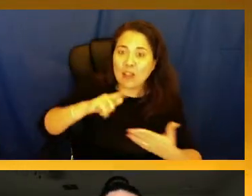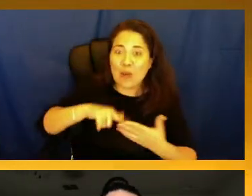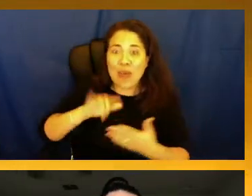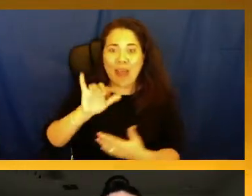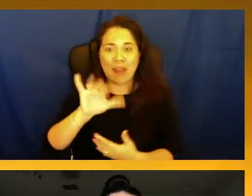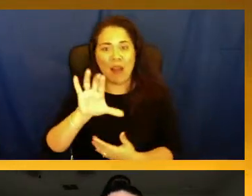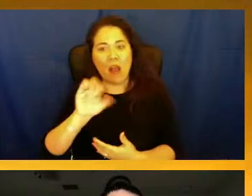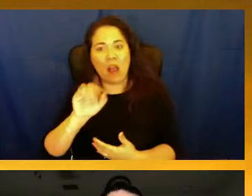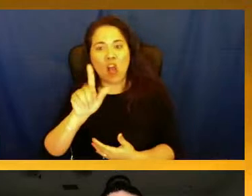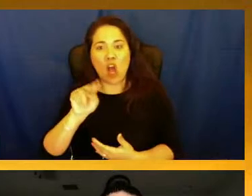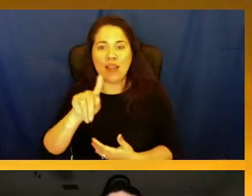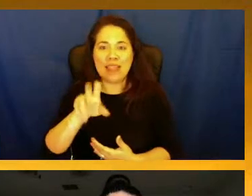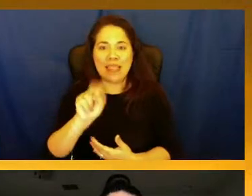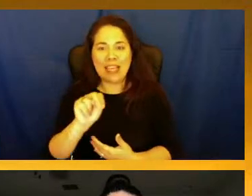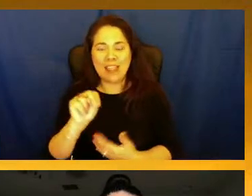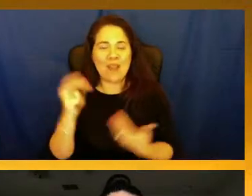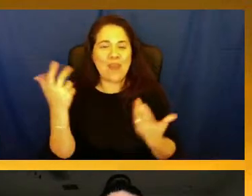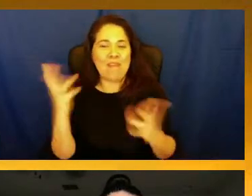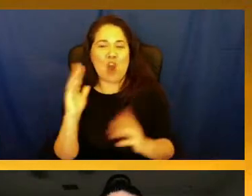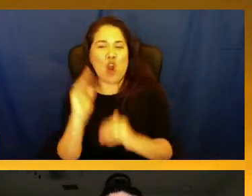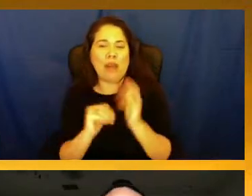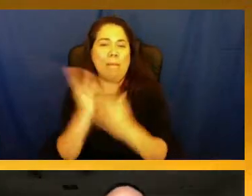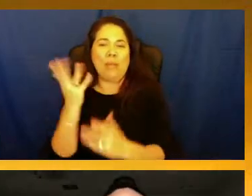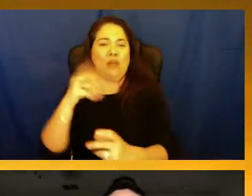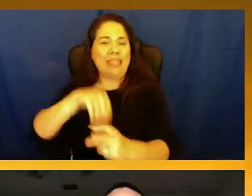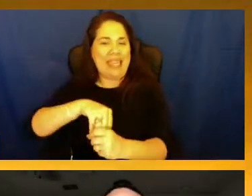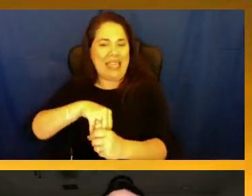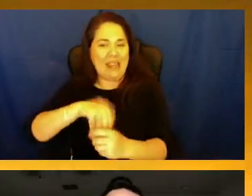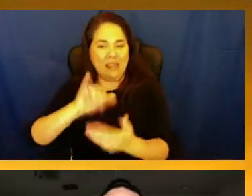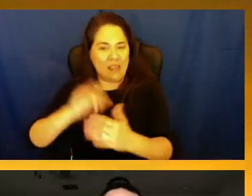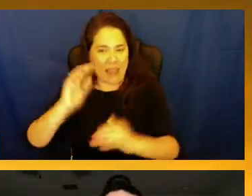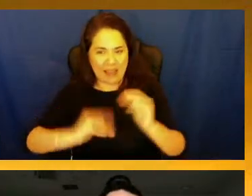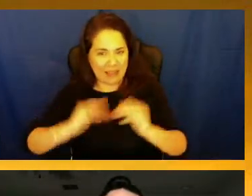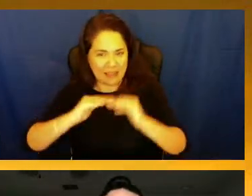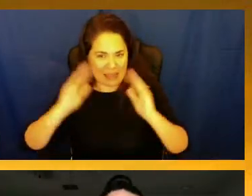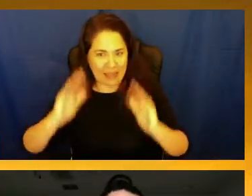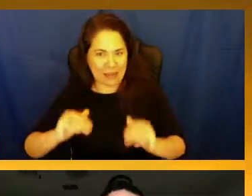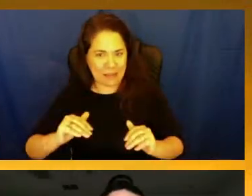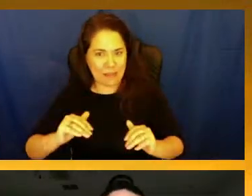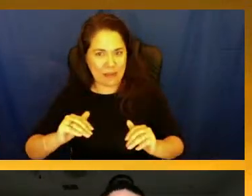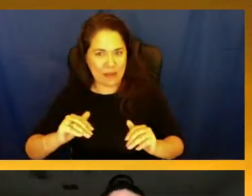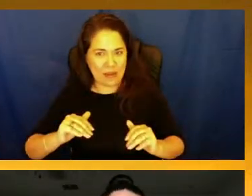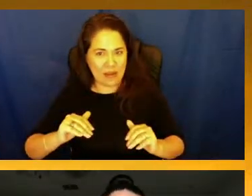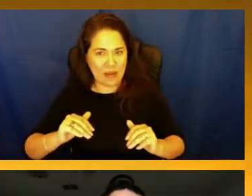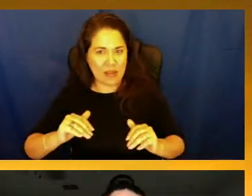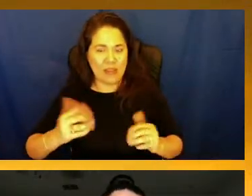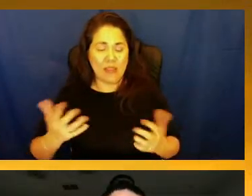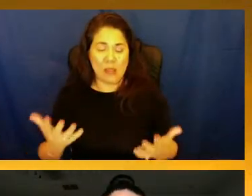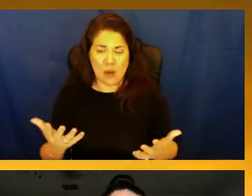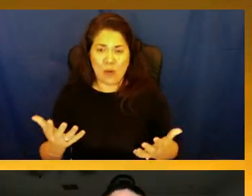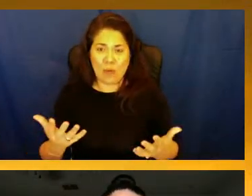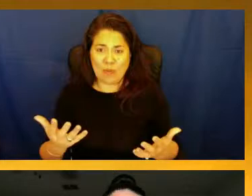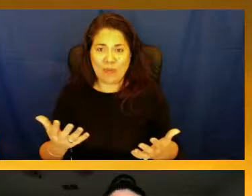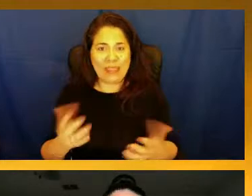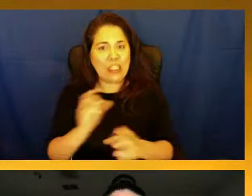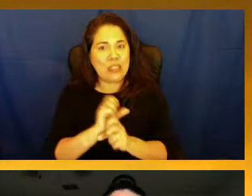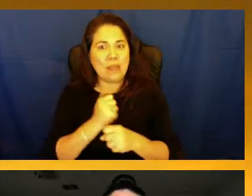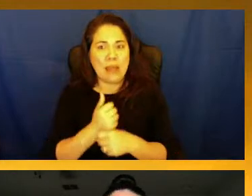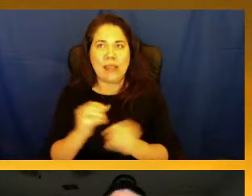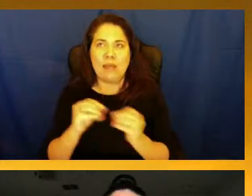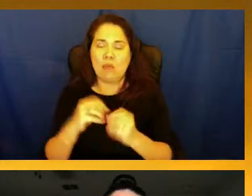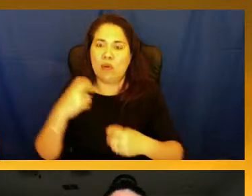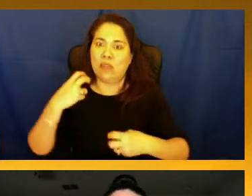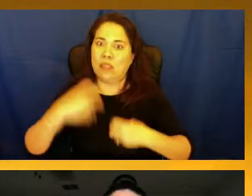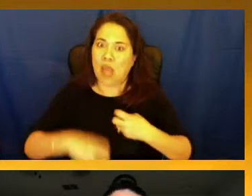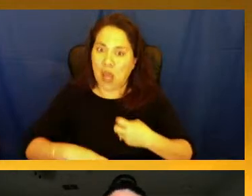colonization is built into that system. And so it really just makes it that much harder.